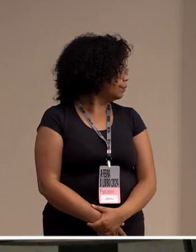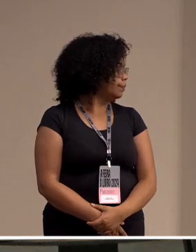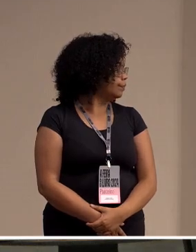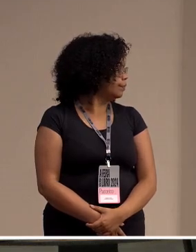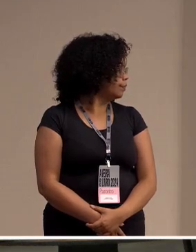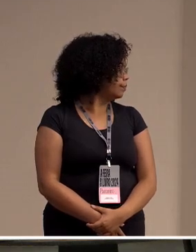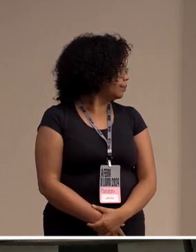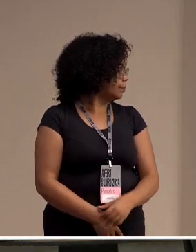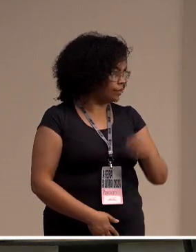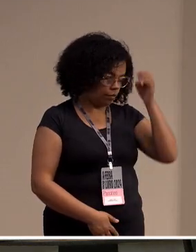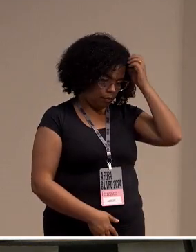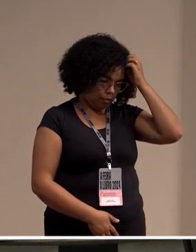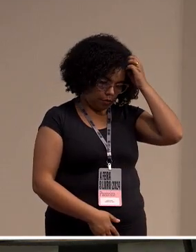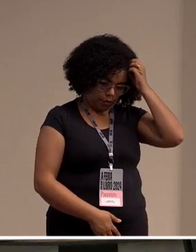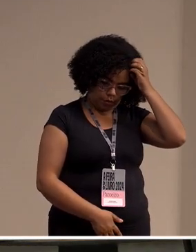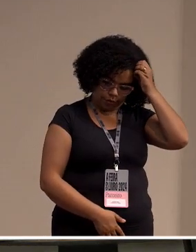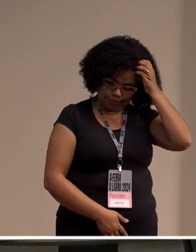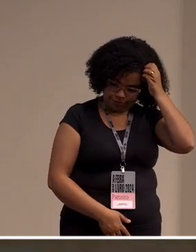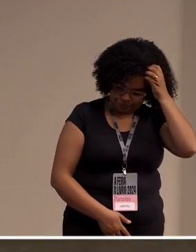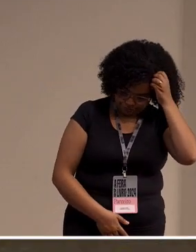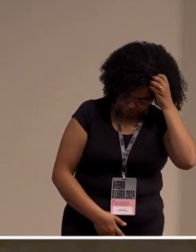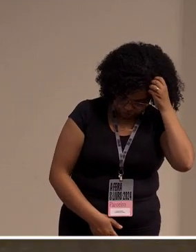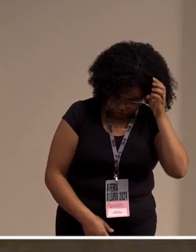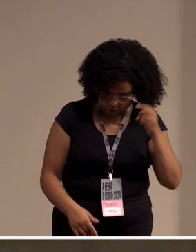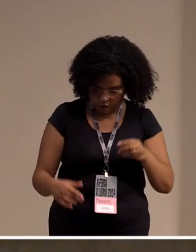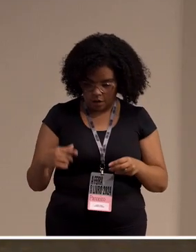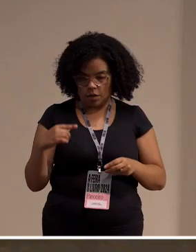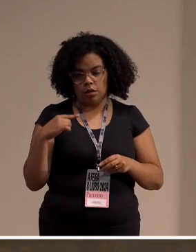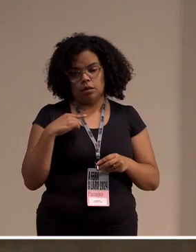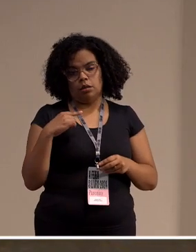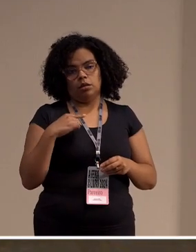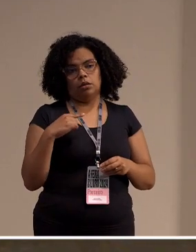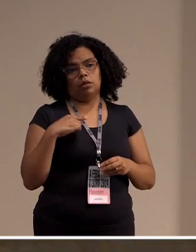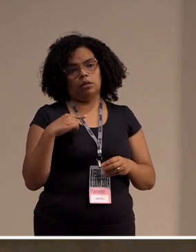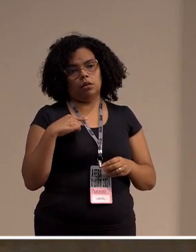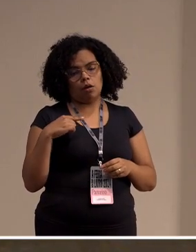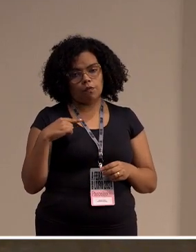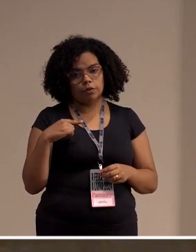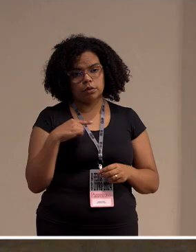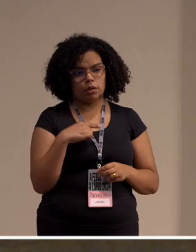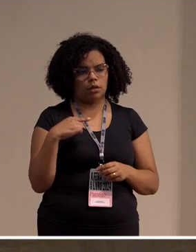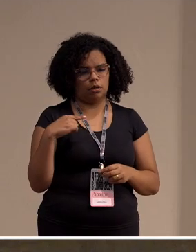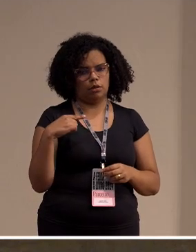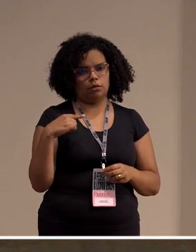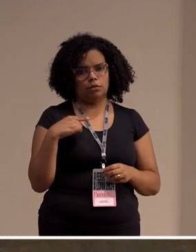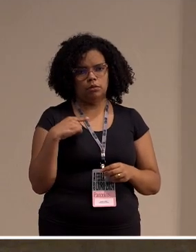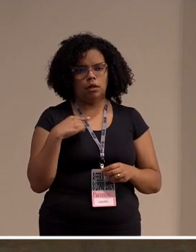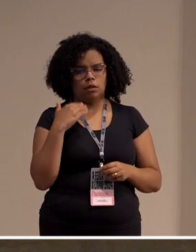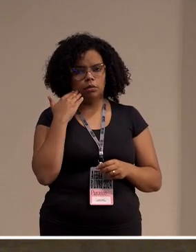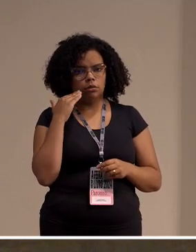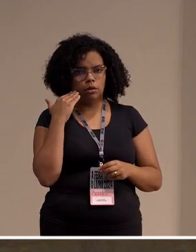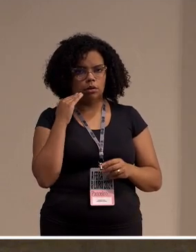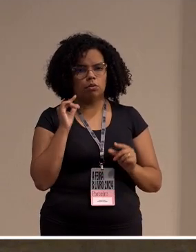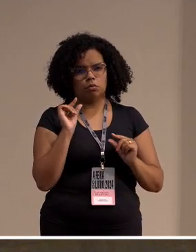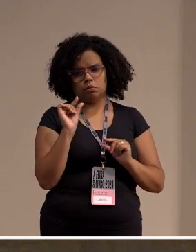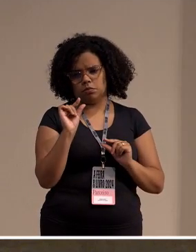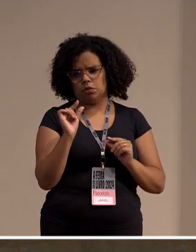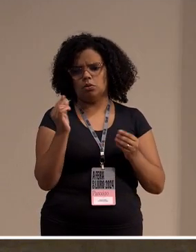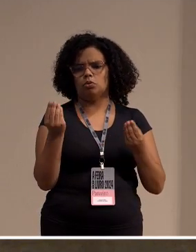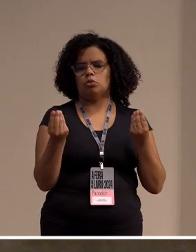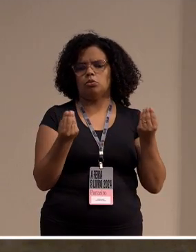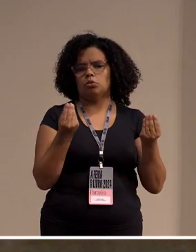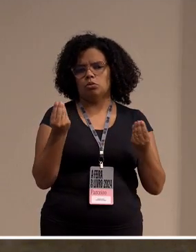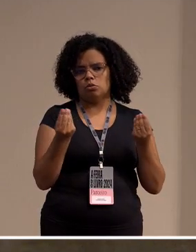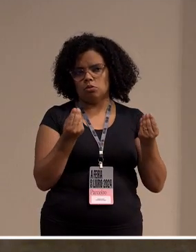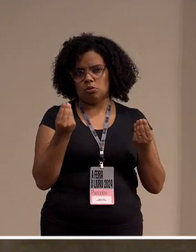Voltando, Jabari. Tem uma... Você ali, eu queria entender um pouco do quanto